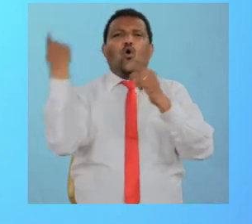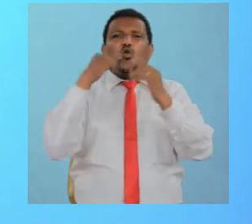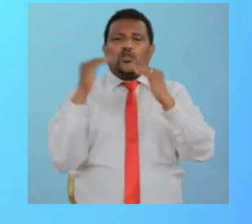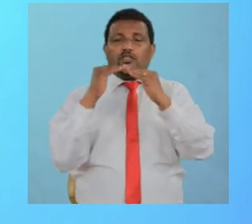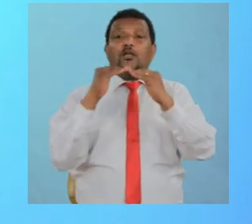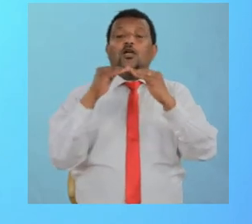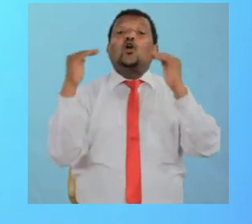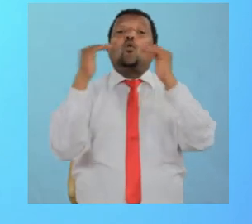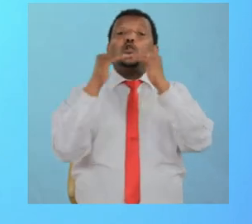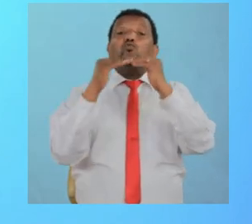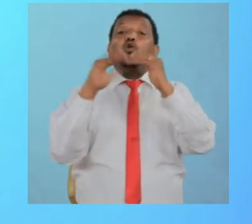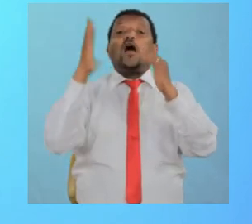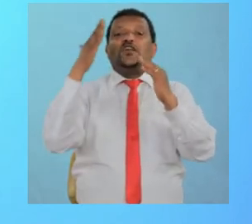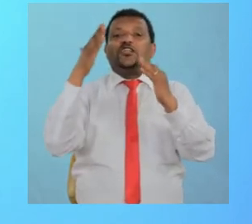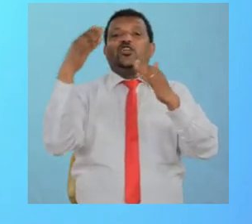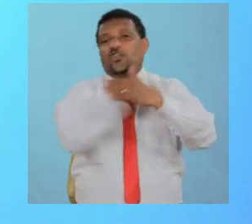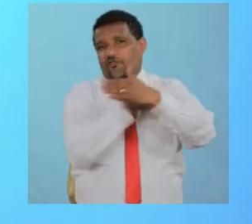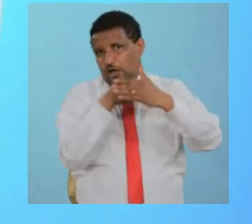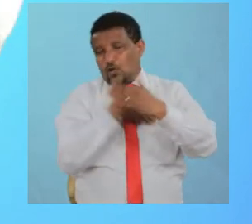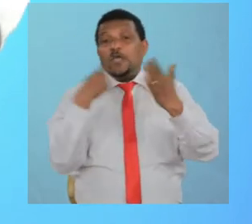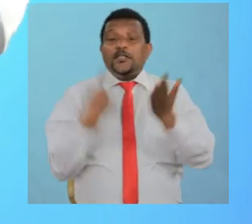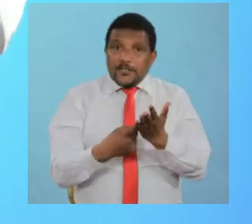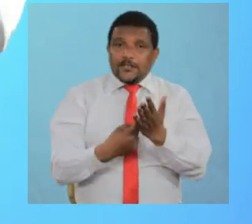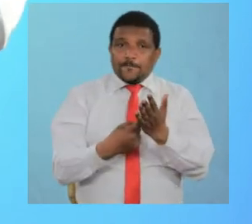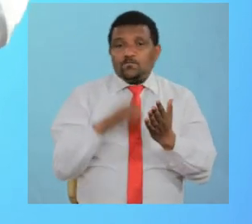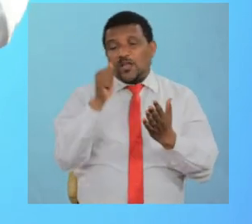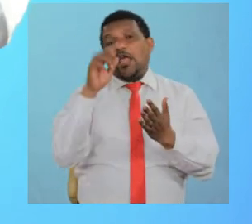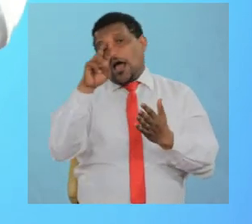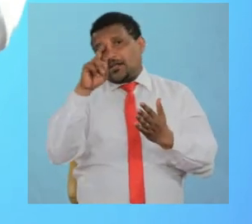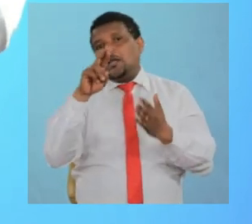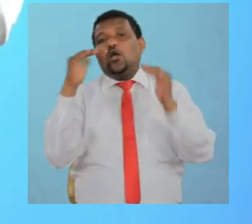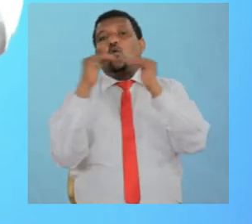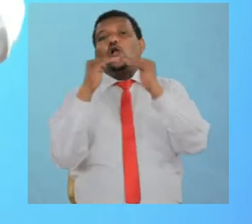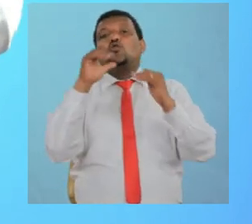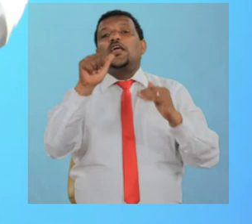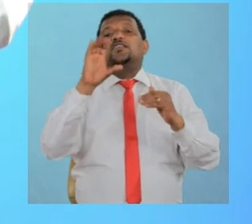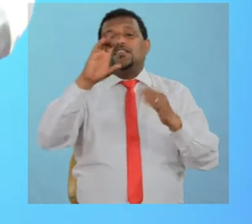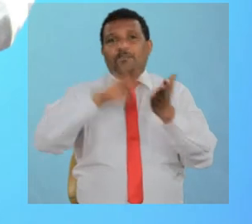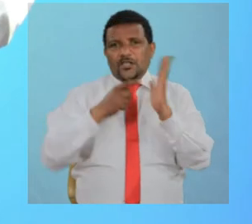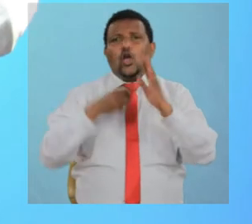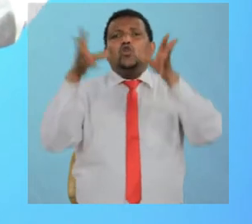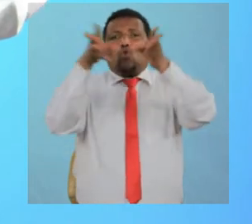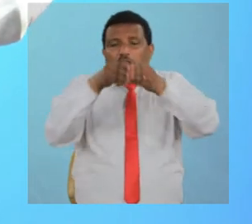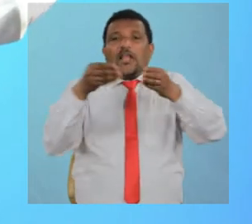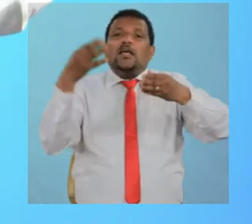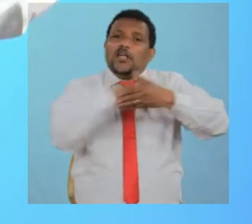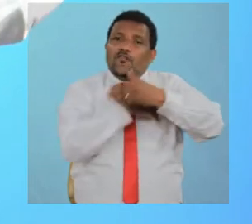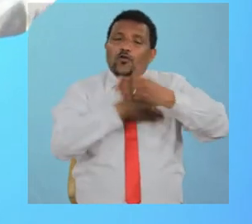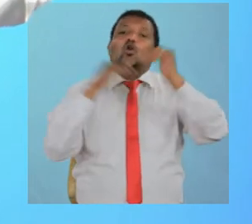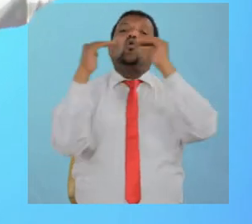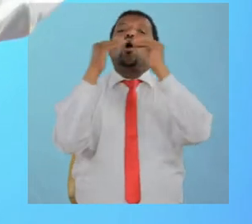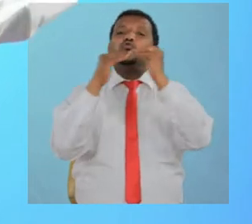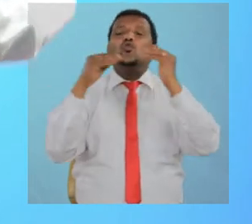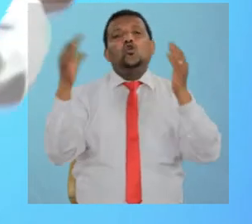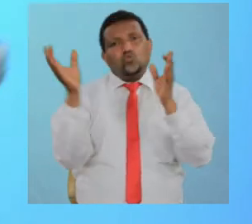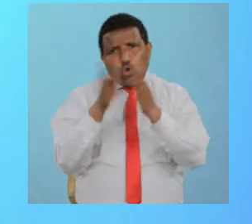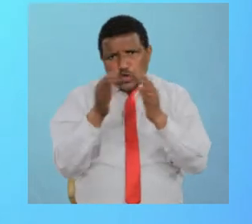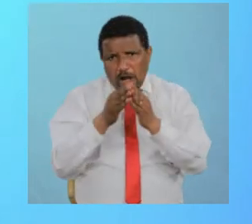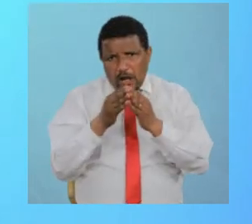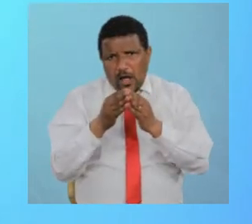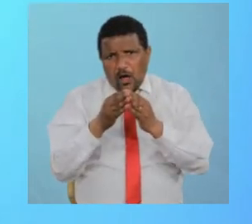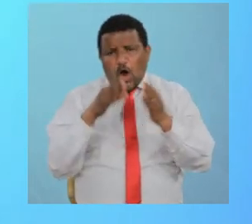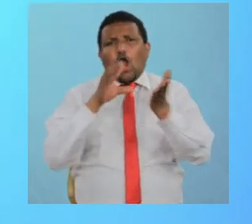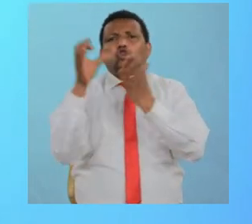average revenue. So this AR is equal to AC means total revenue equals to the total cost of